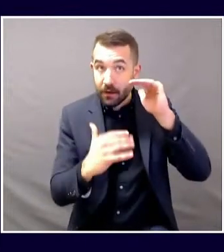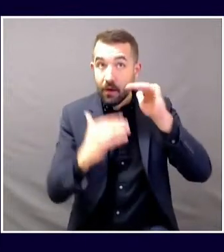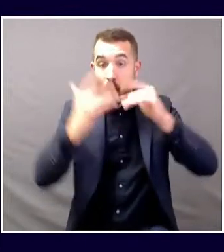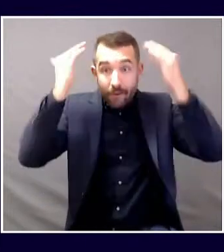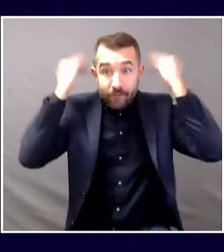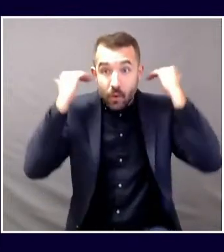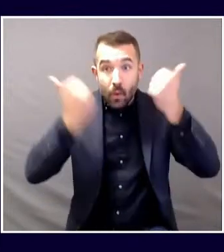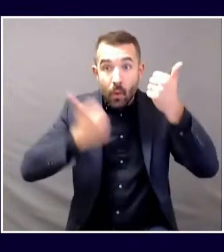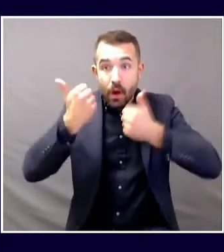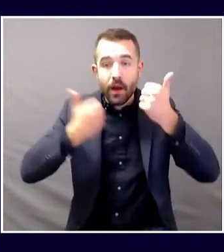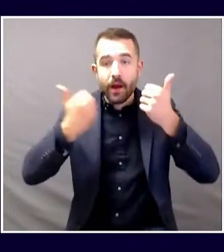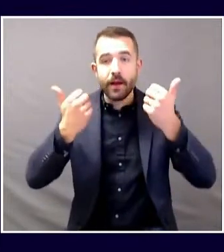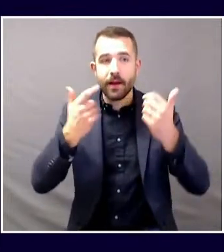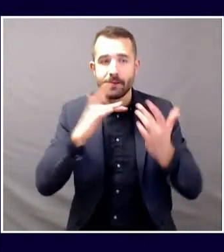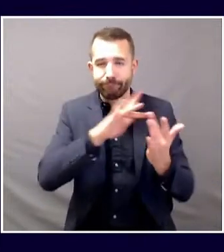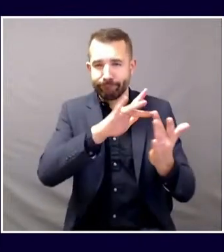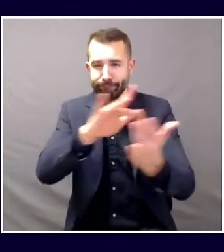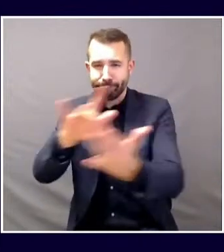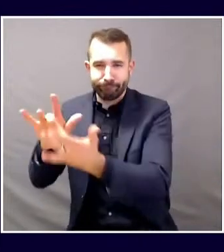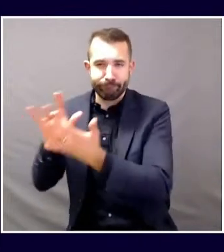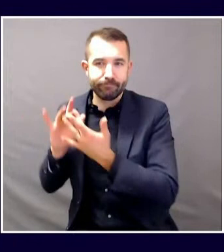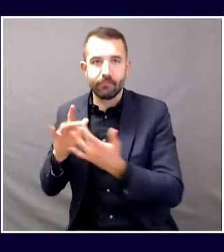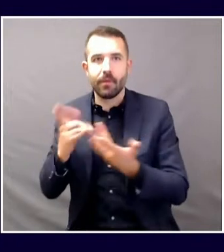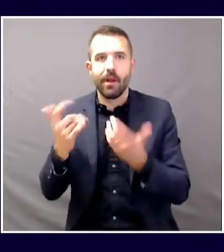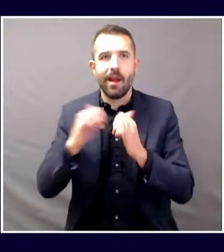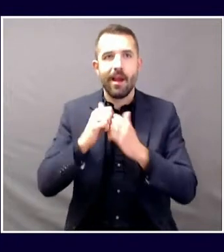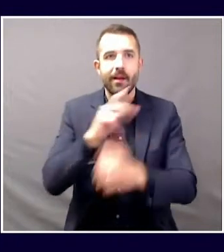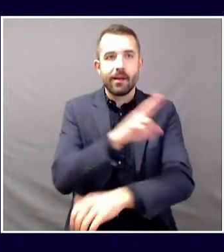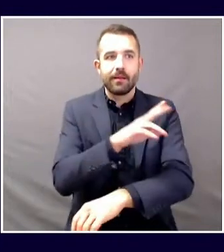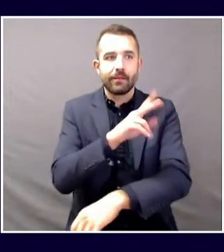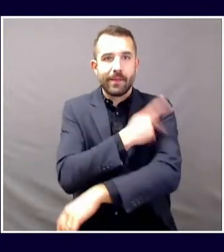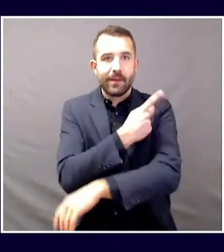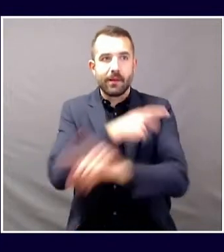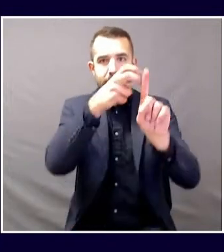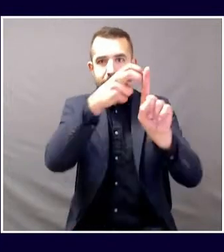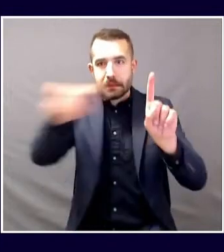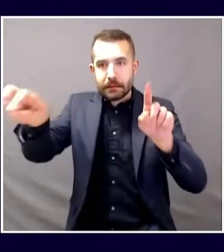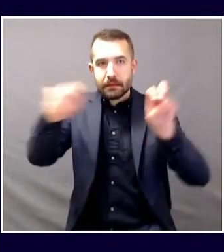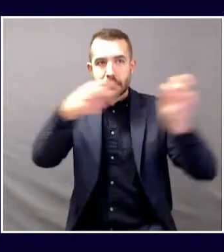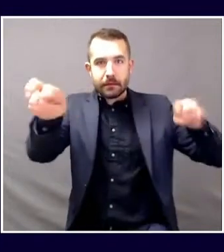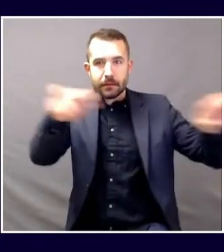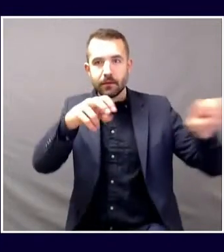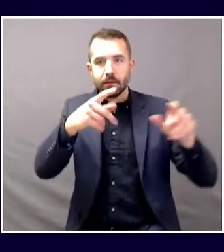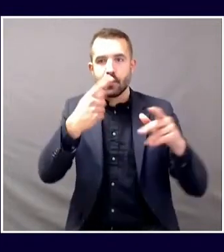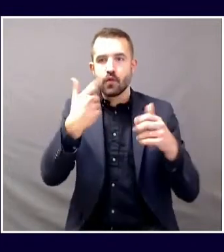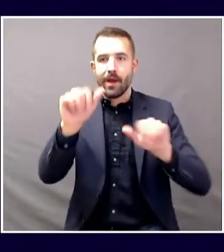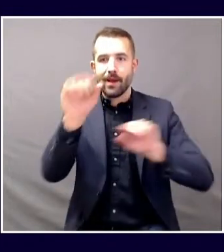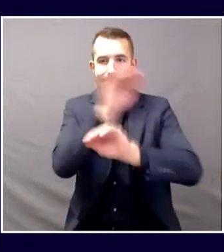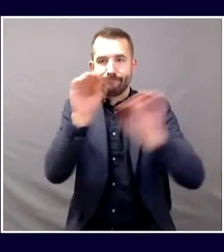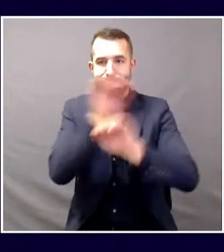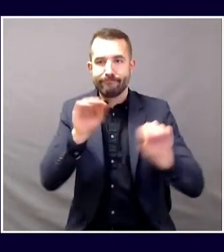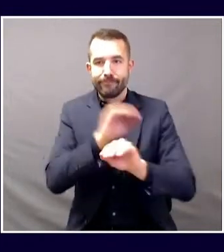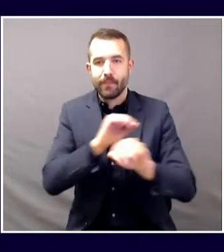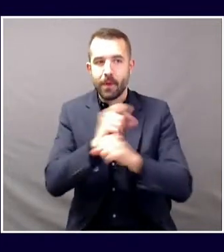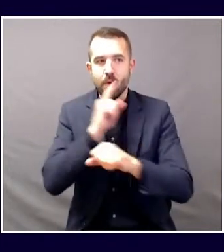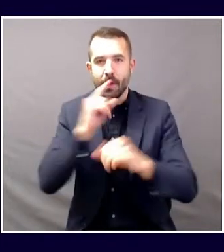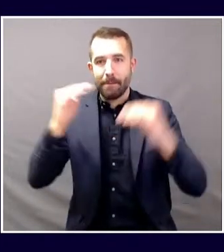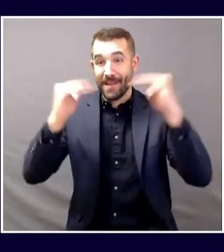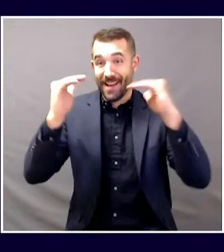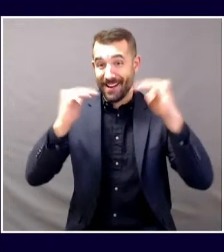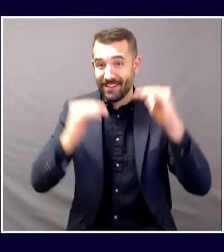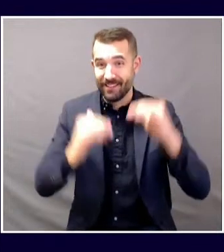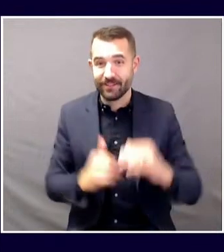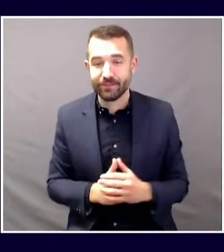from a patient transfer perspective. So we're looking at those things at the granular level.